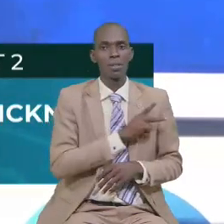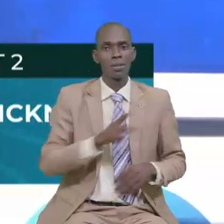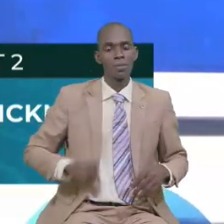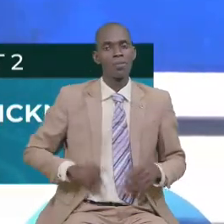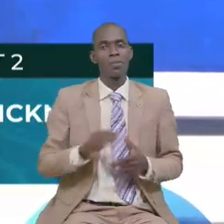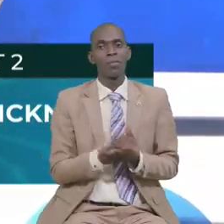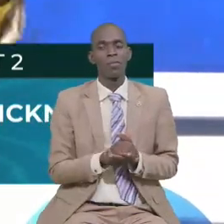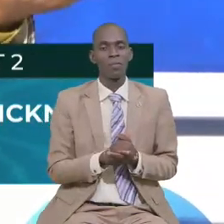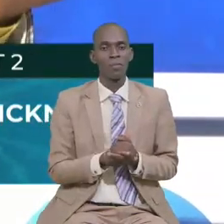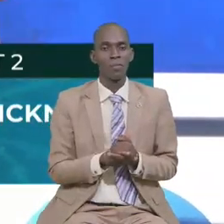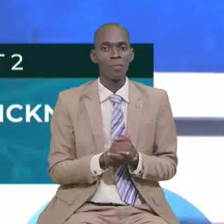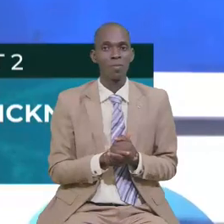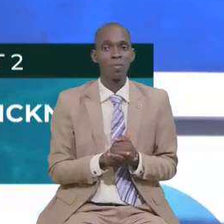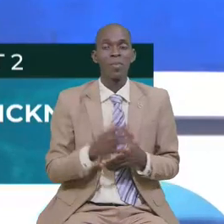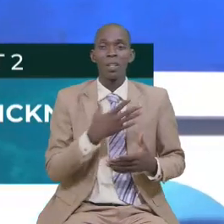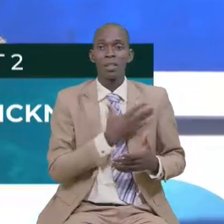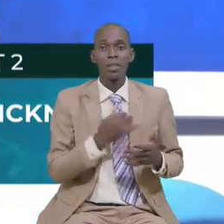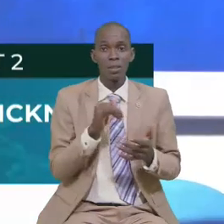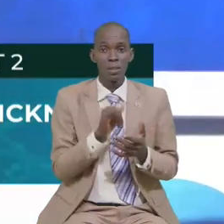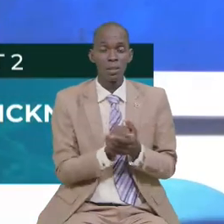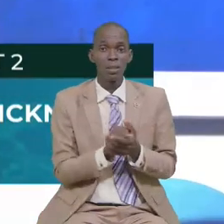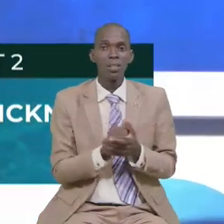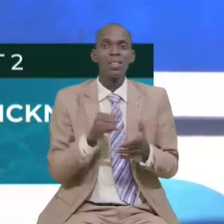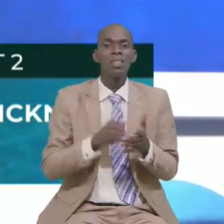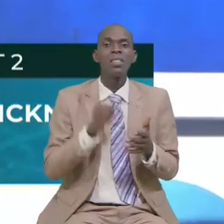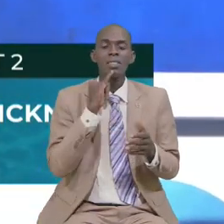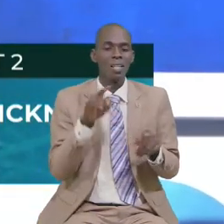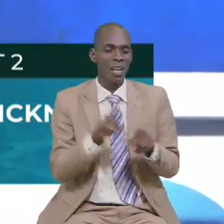for him. At one, it's as easy as the other.